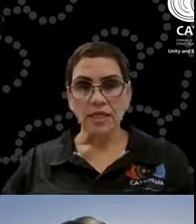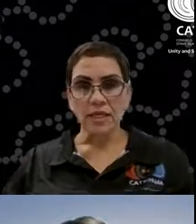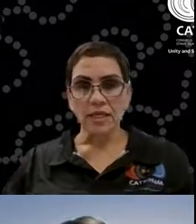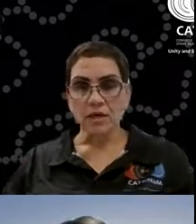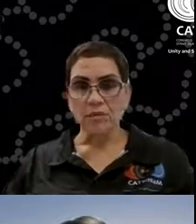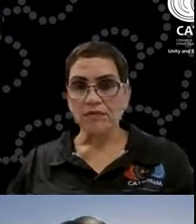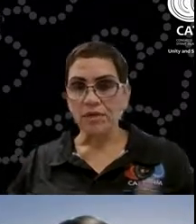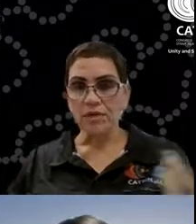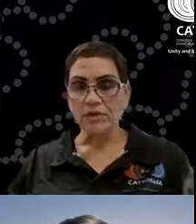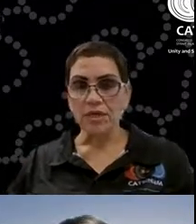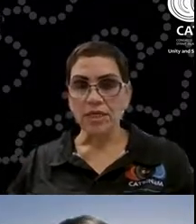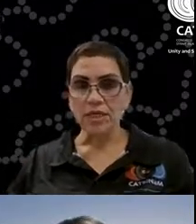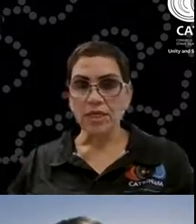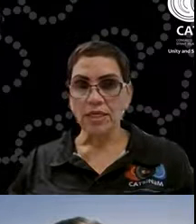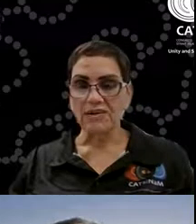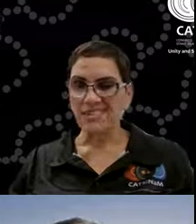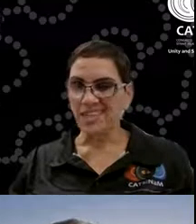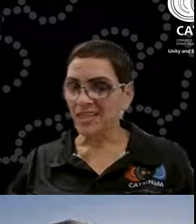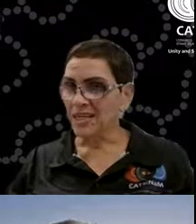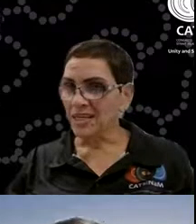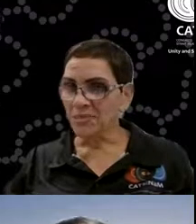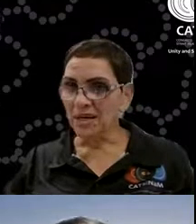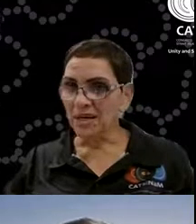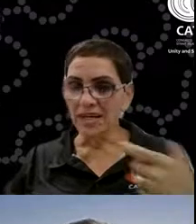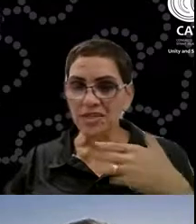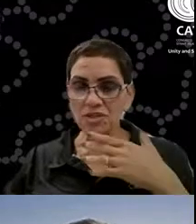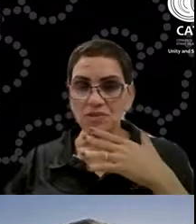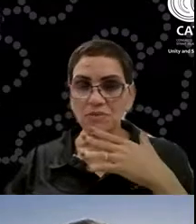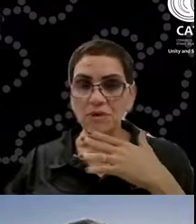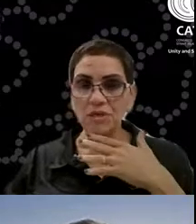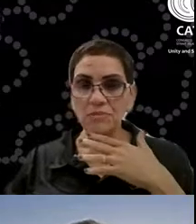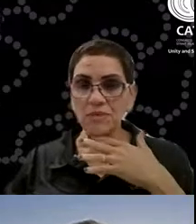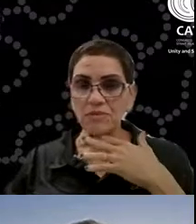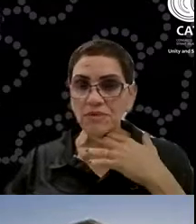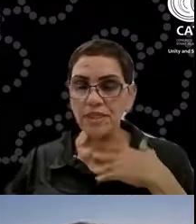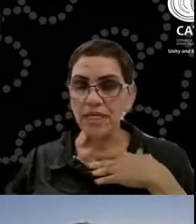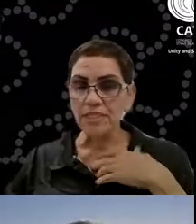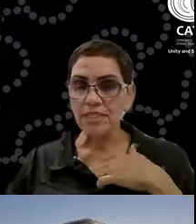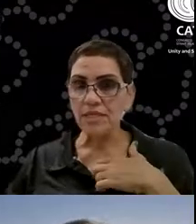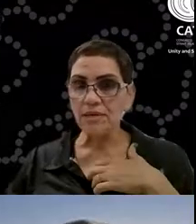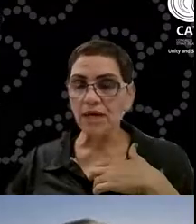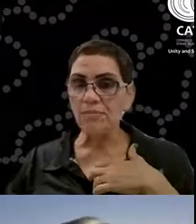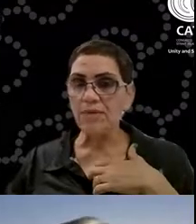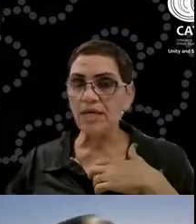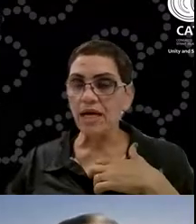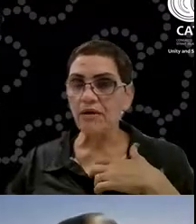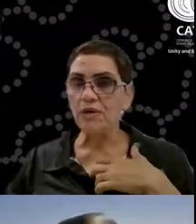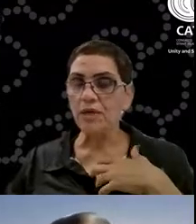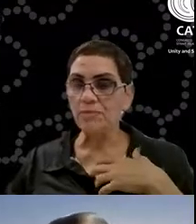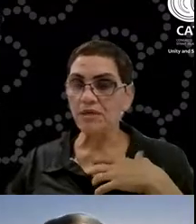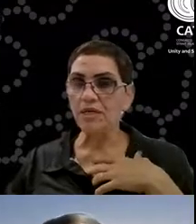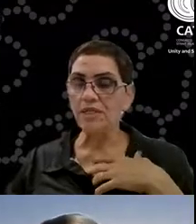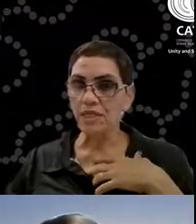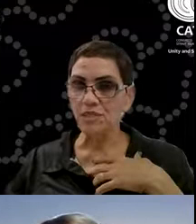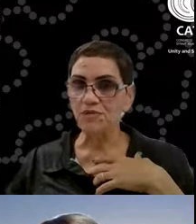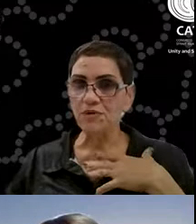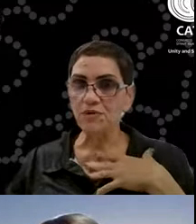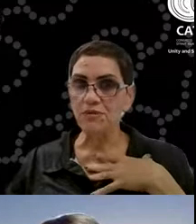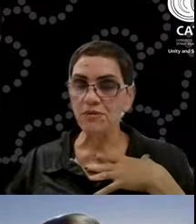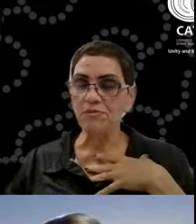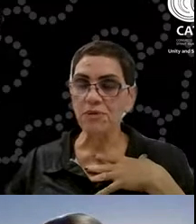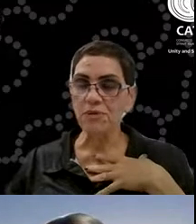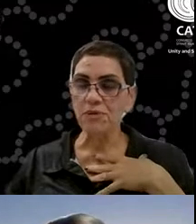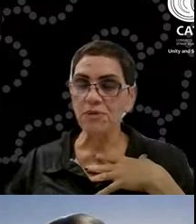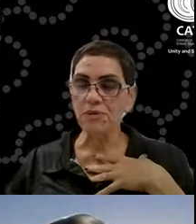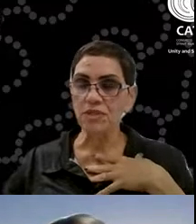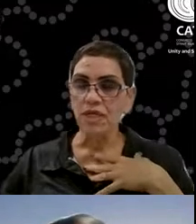read, and I've included here, and I think in the email, Anna, just remind me, we've got the Katsunam Mullumalangari website that